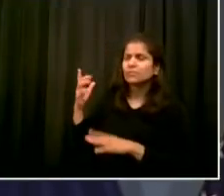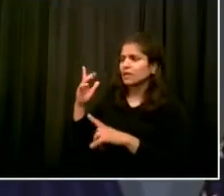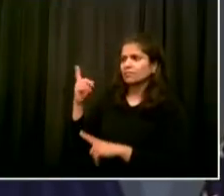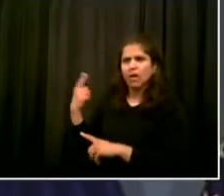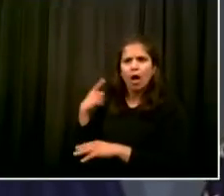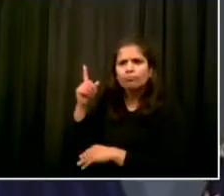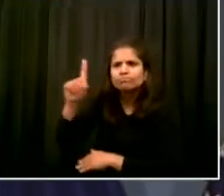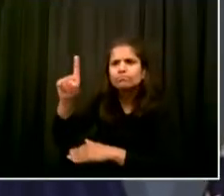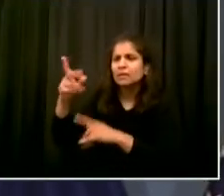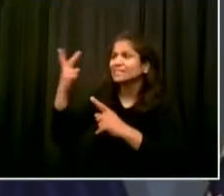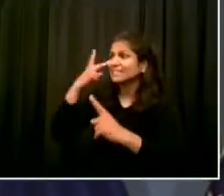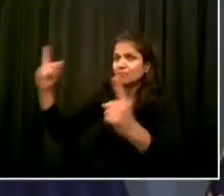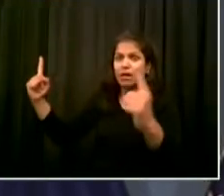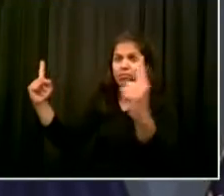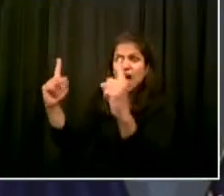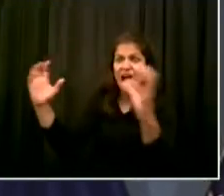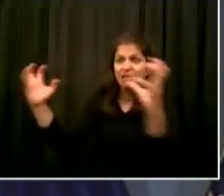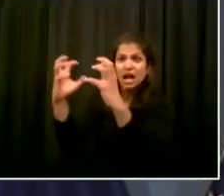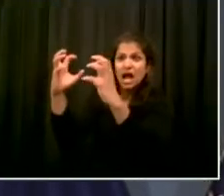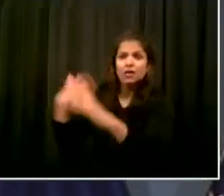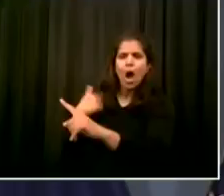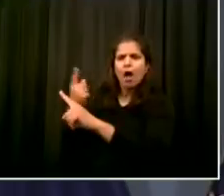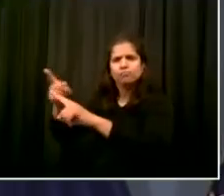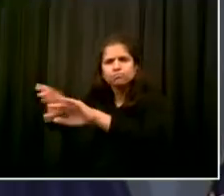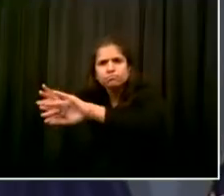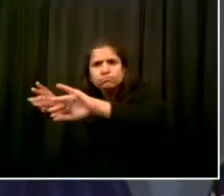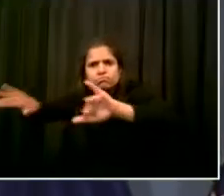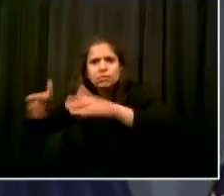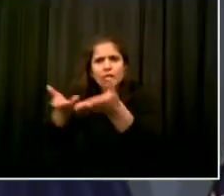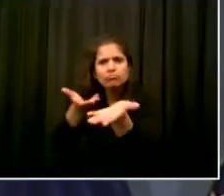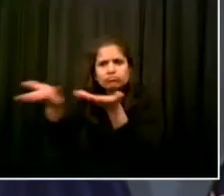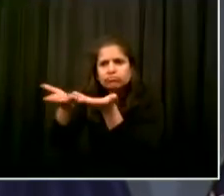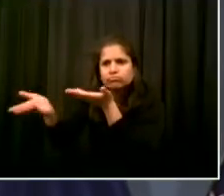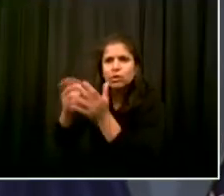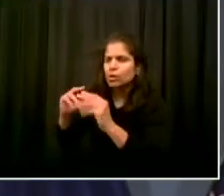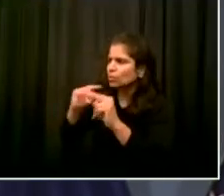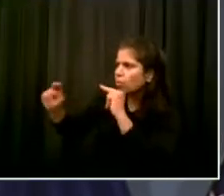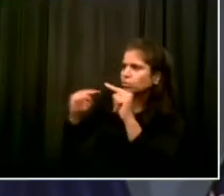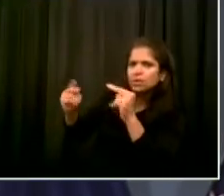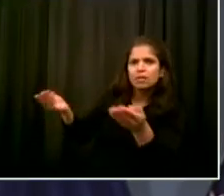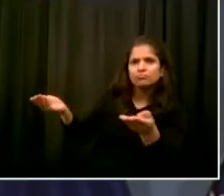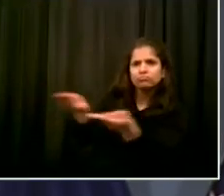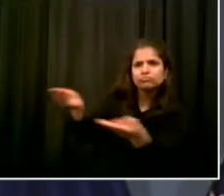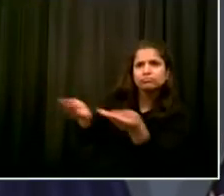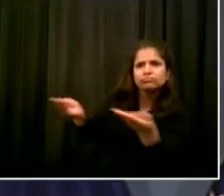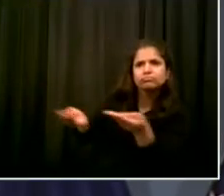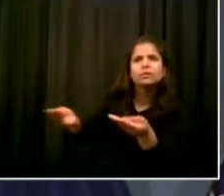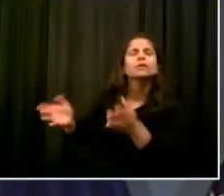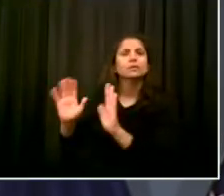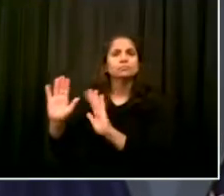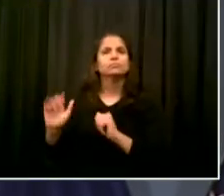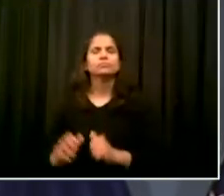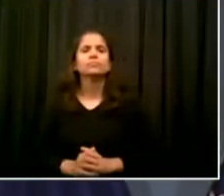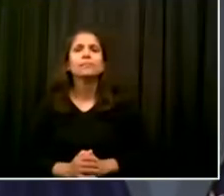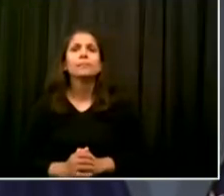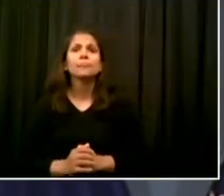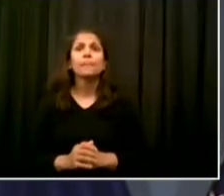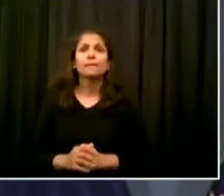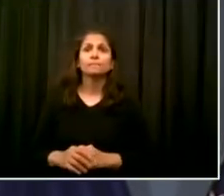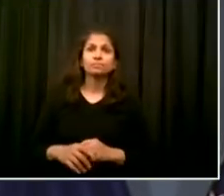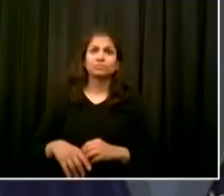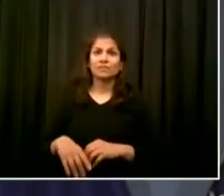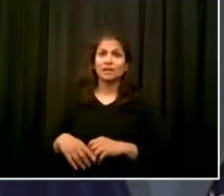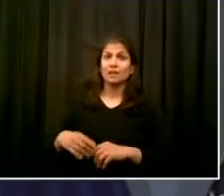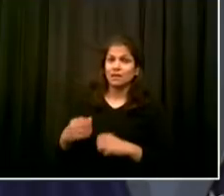There's been many, many positive stories, many positive moments where violence was averted, but because these people put their lives on